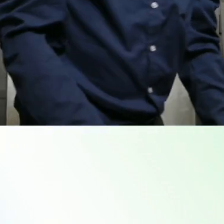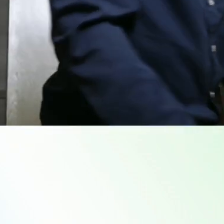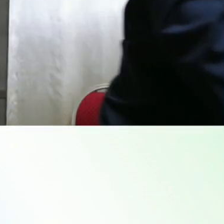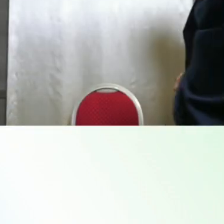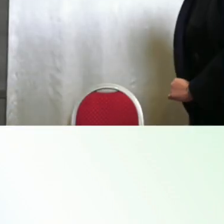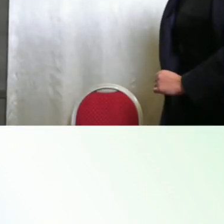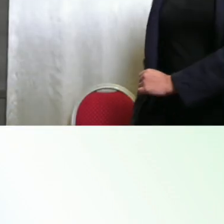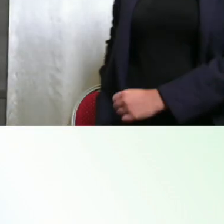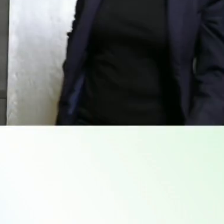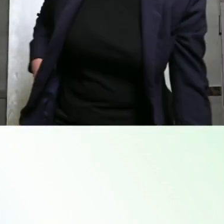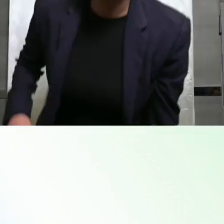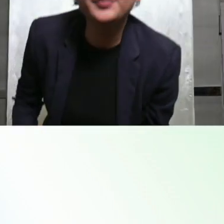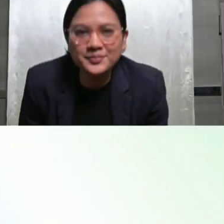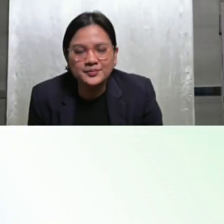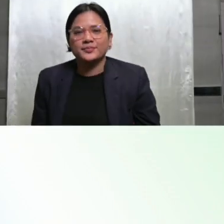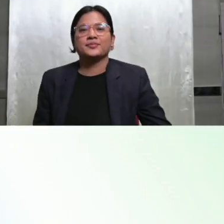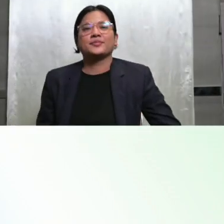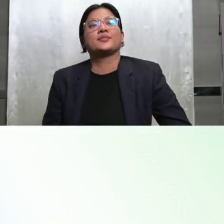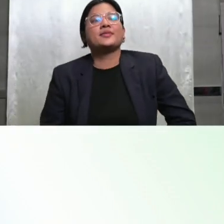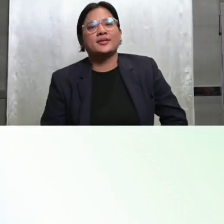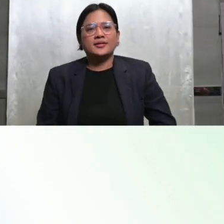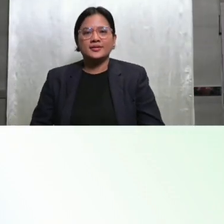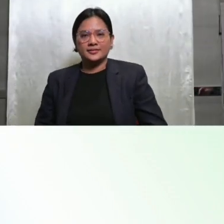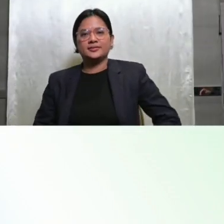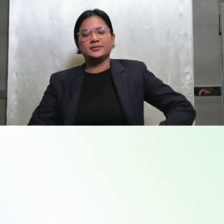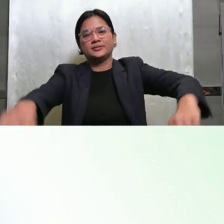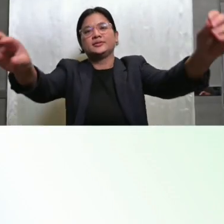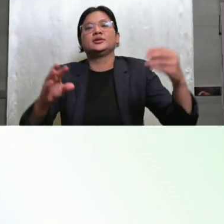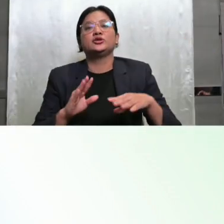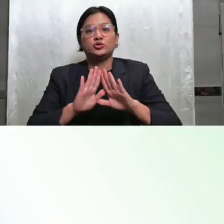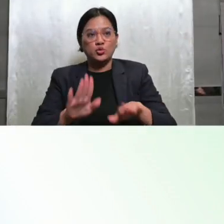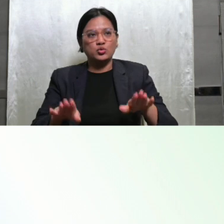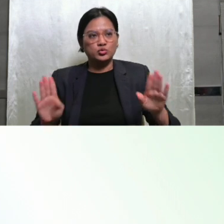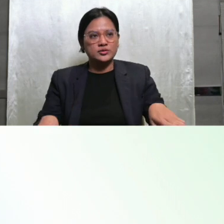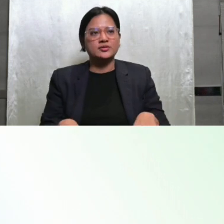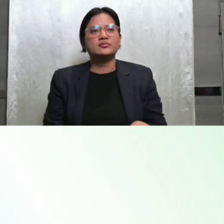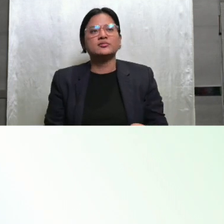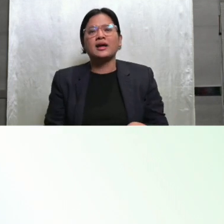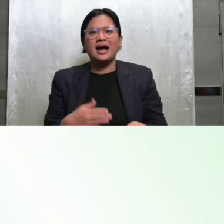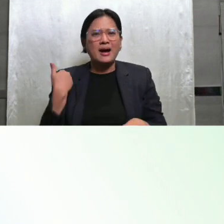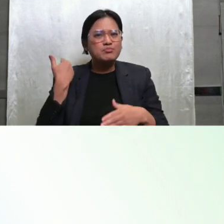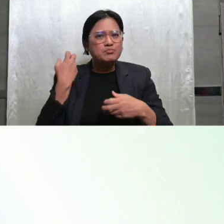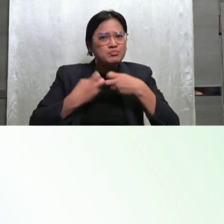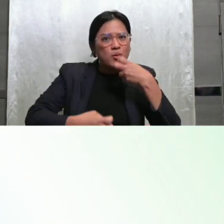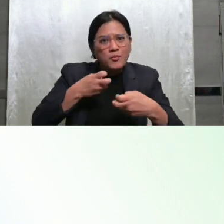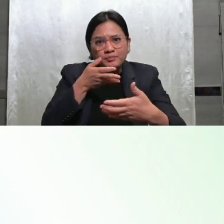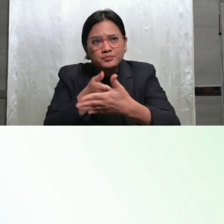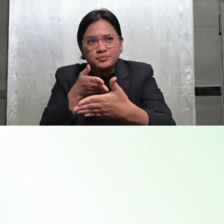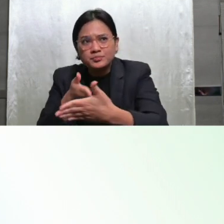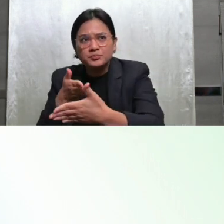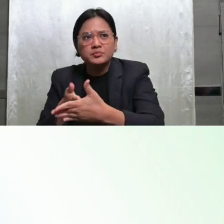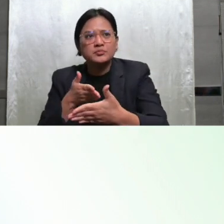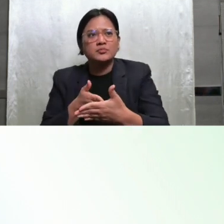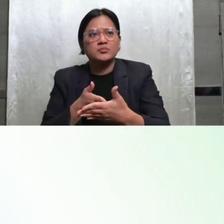for the kid, and once they are attempting their problems, you can provide them feedback seamlessly in a personalized fashion without spending